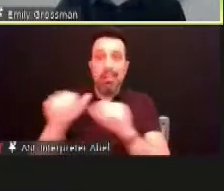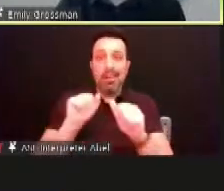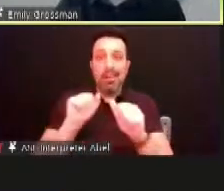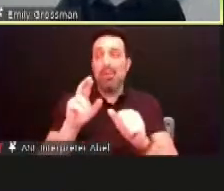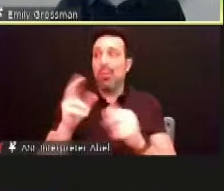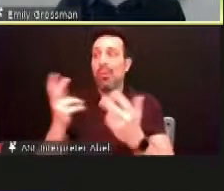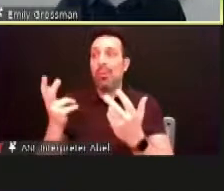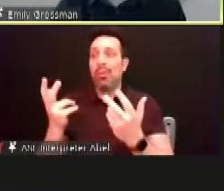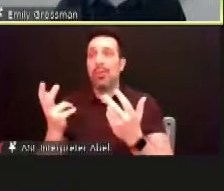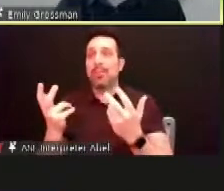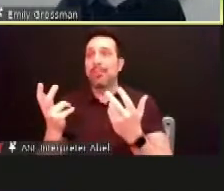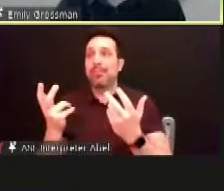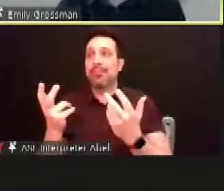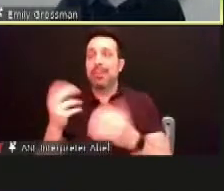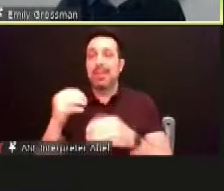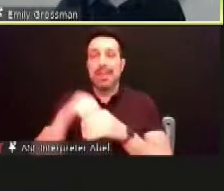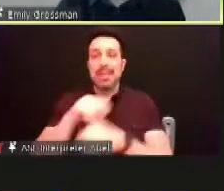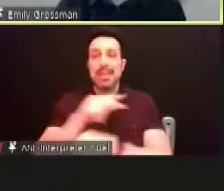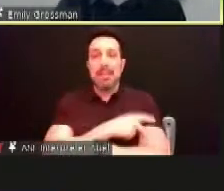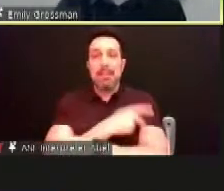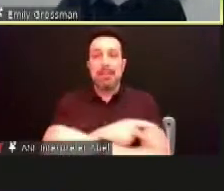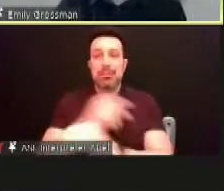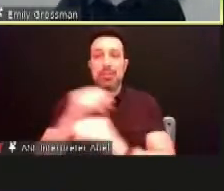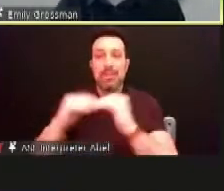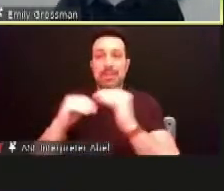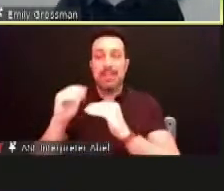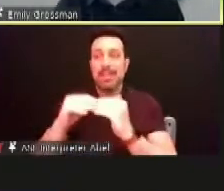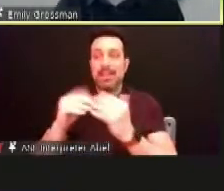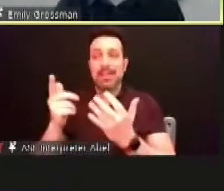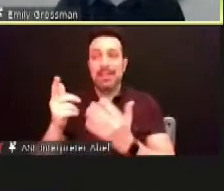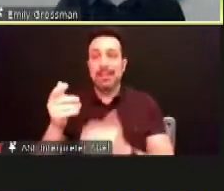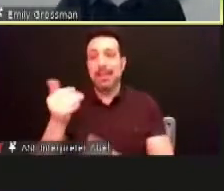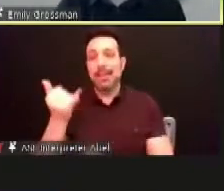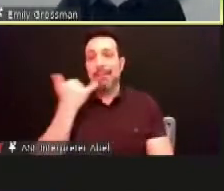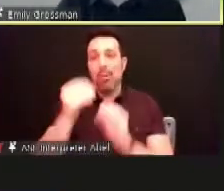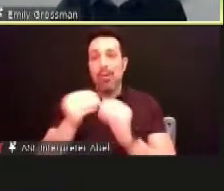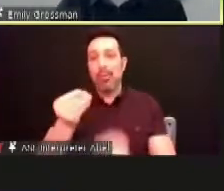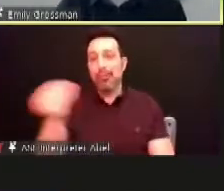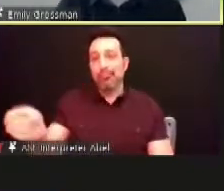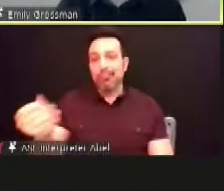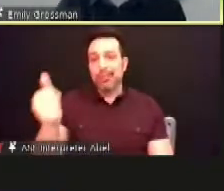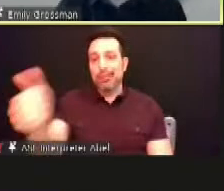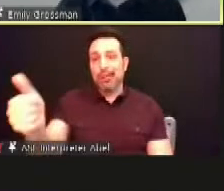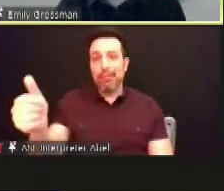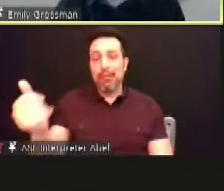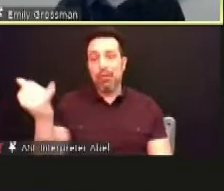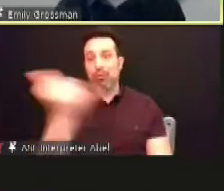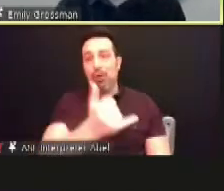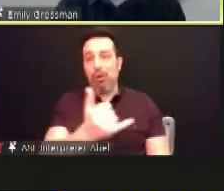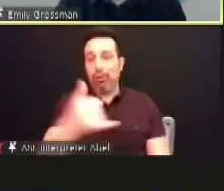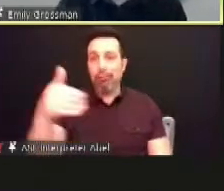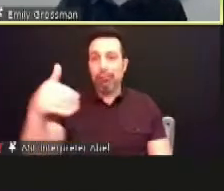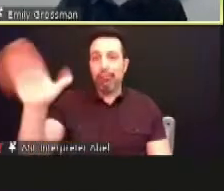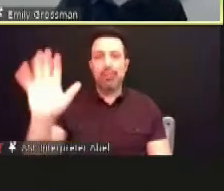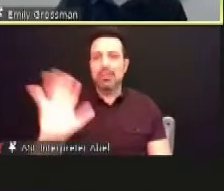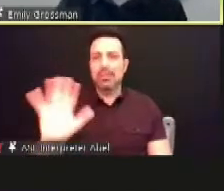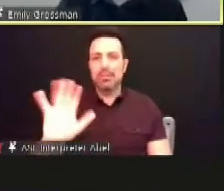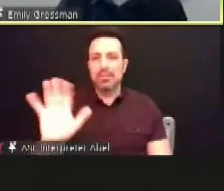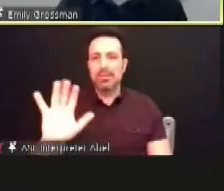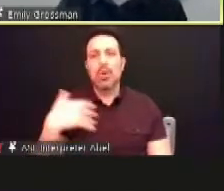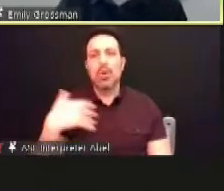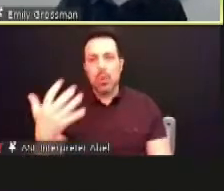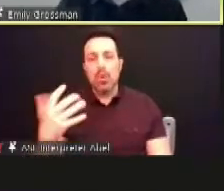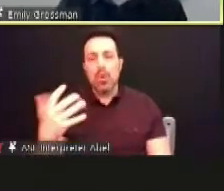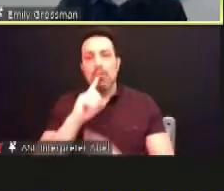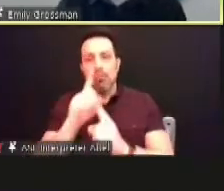an inpatient facility just gets a phone number of a housing program and goes on their way. We want there to be